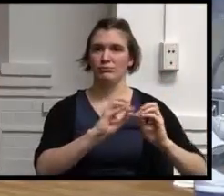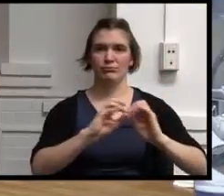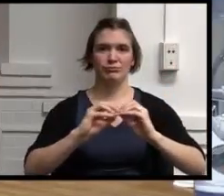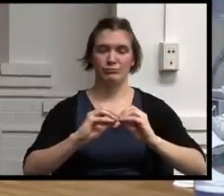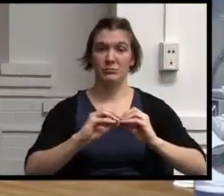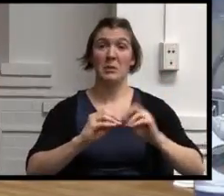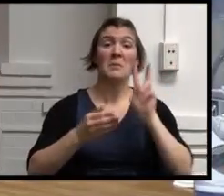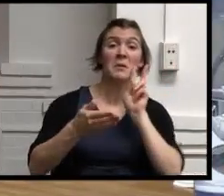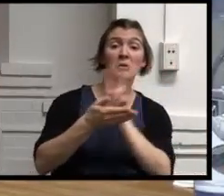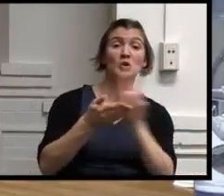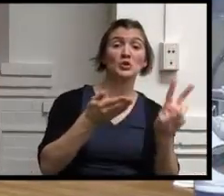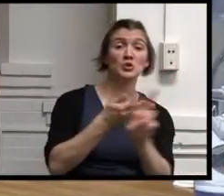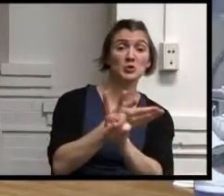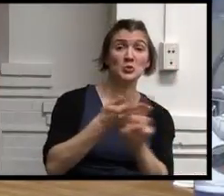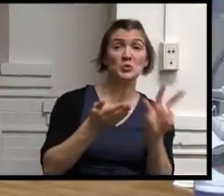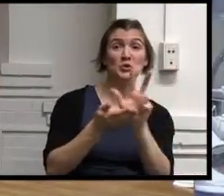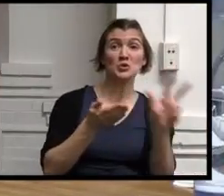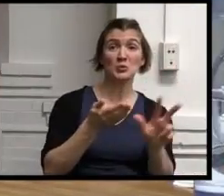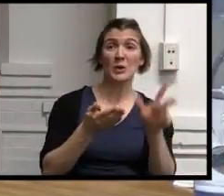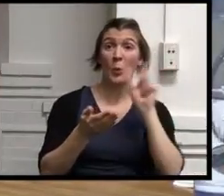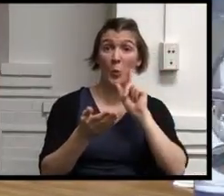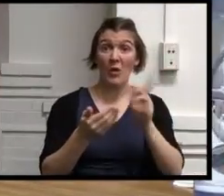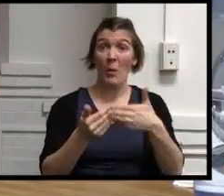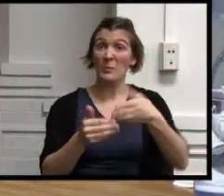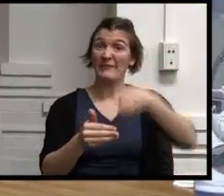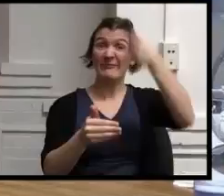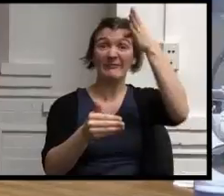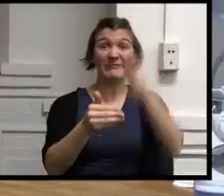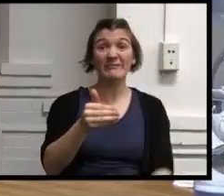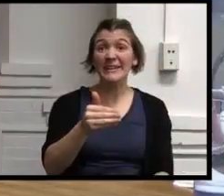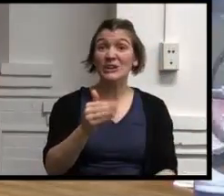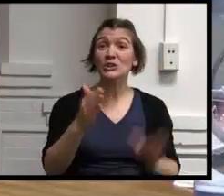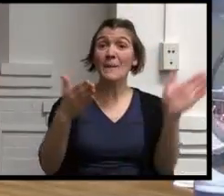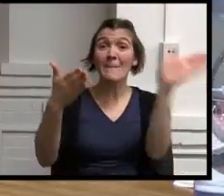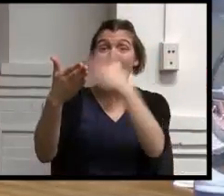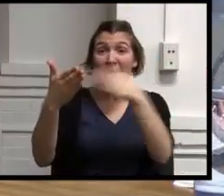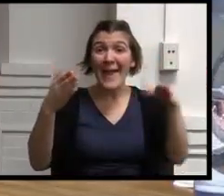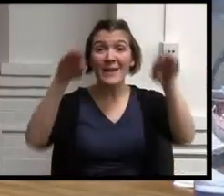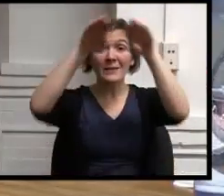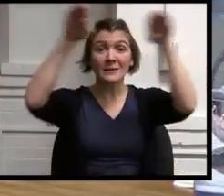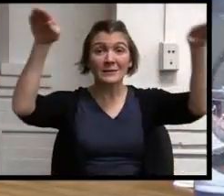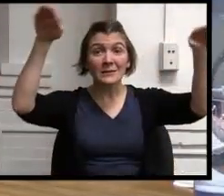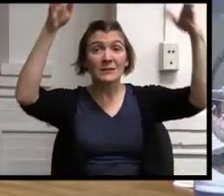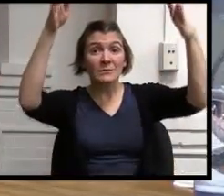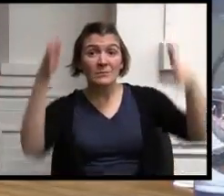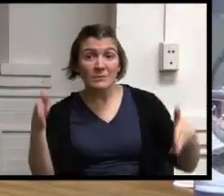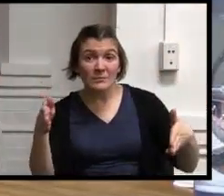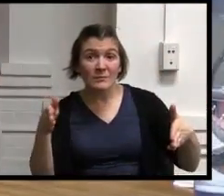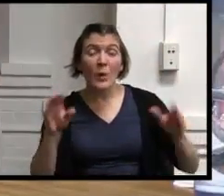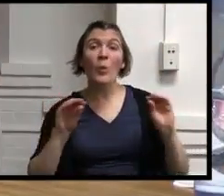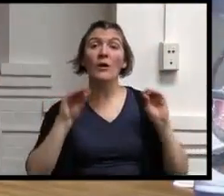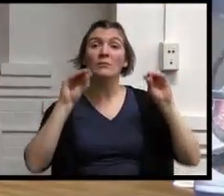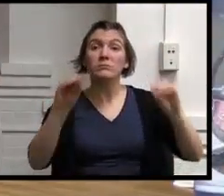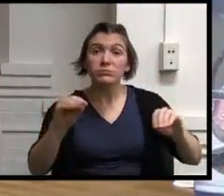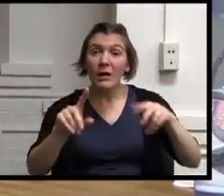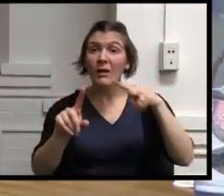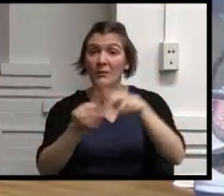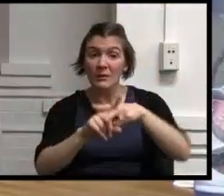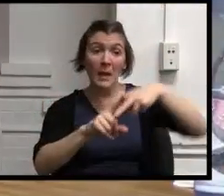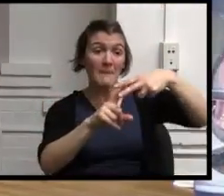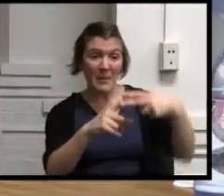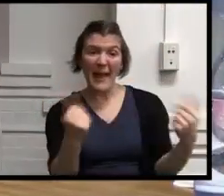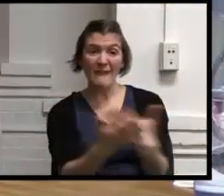weeks, we expect to be all but complete with painting of walls and ceilings, installation of millwork, interior doors and